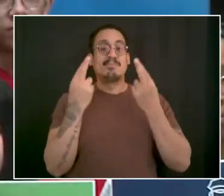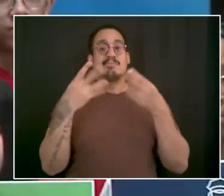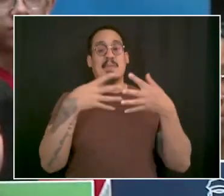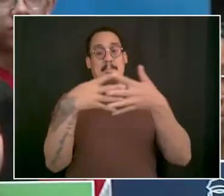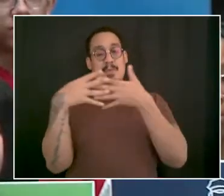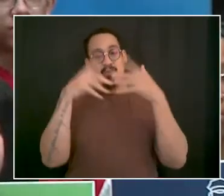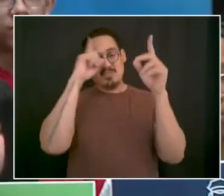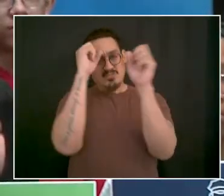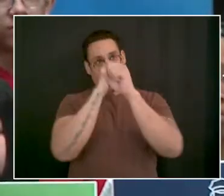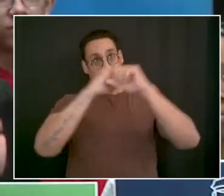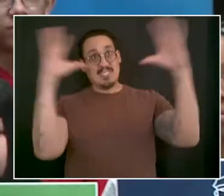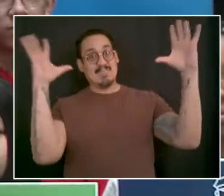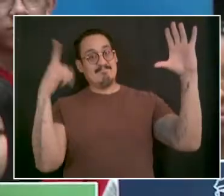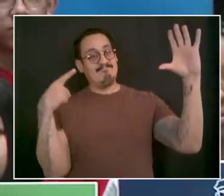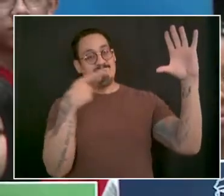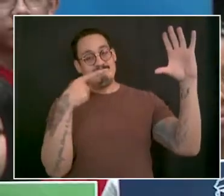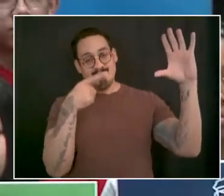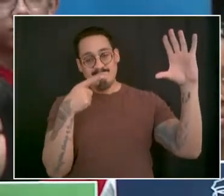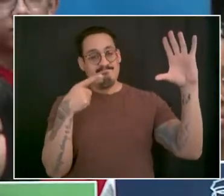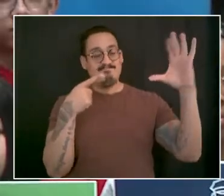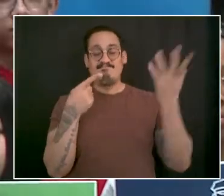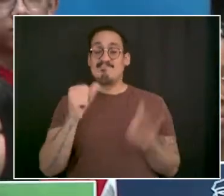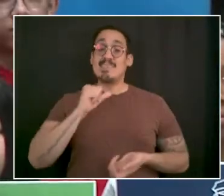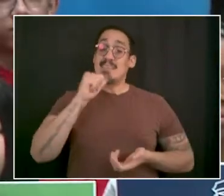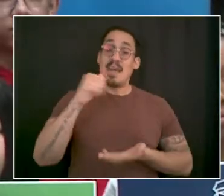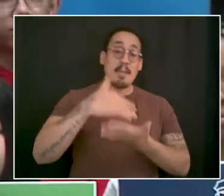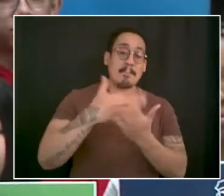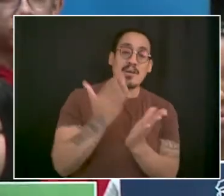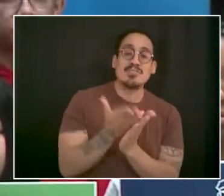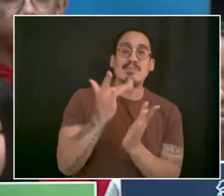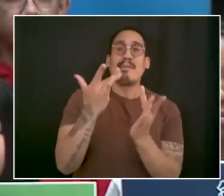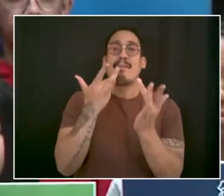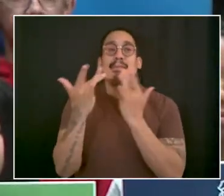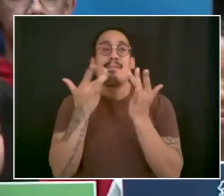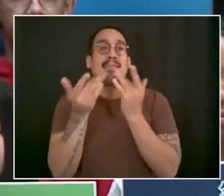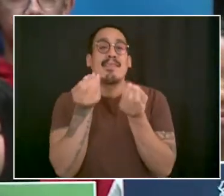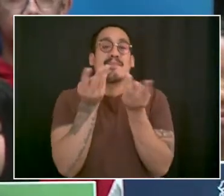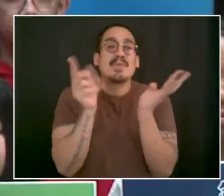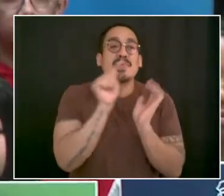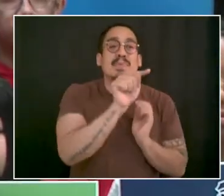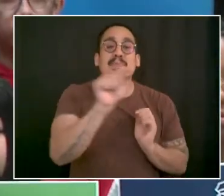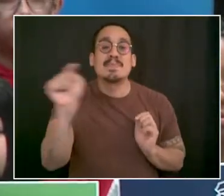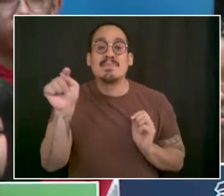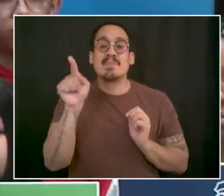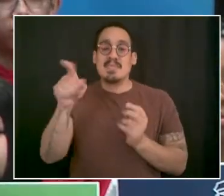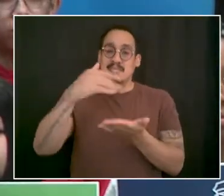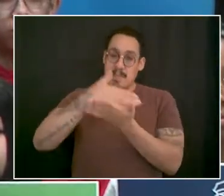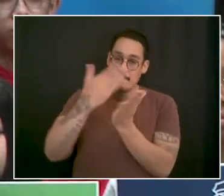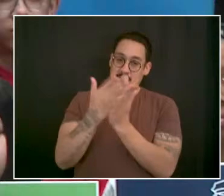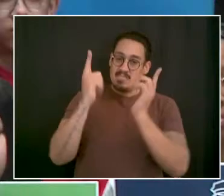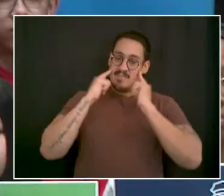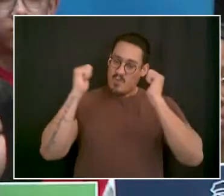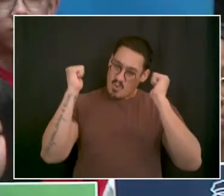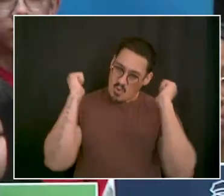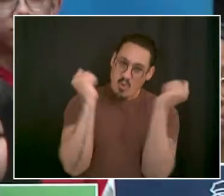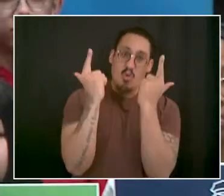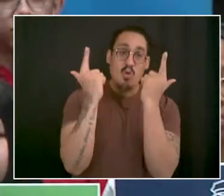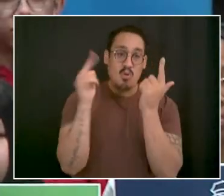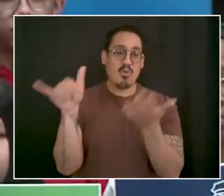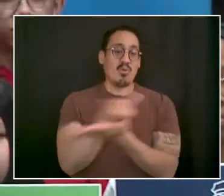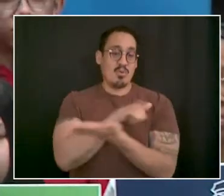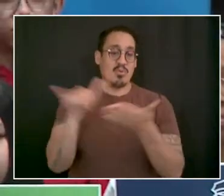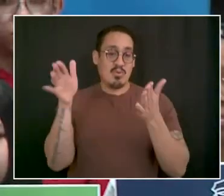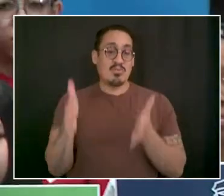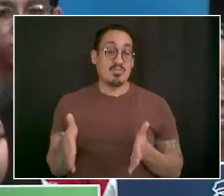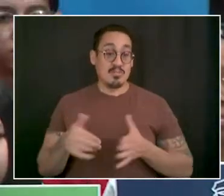dream. This is not a budget that favors the few. It is a budget for all New Yorkers. In